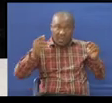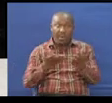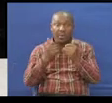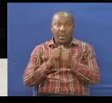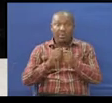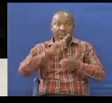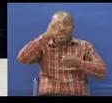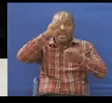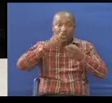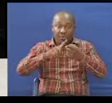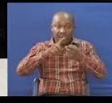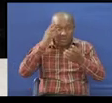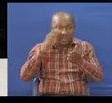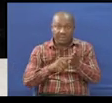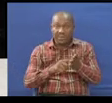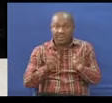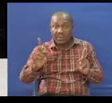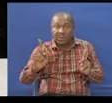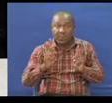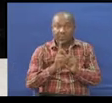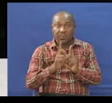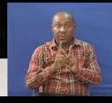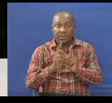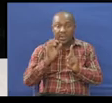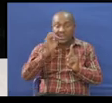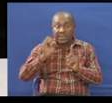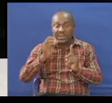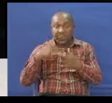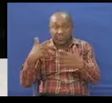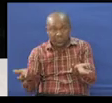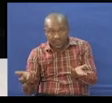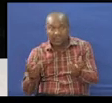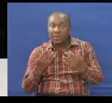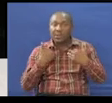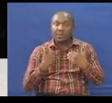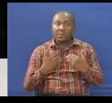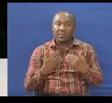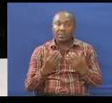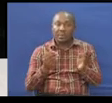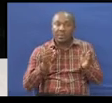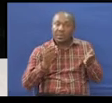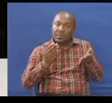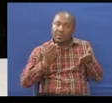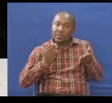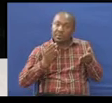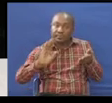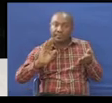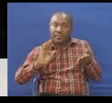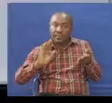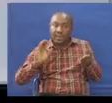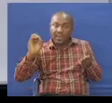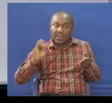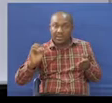to, we don't have now this because it is 0. So it means our equation now will be reduced to